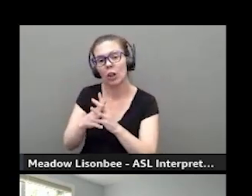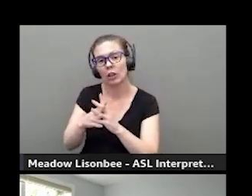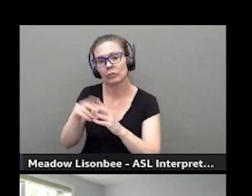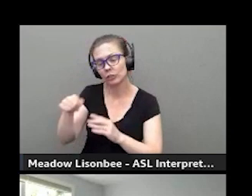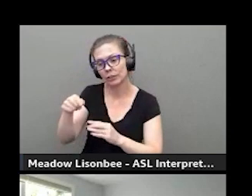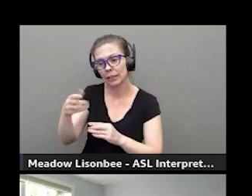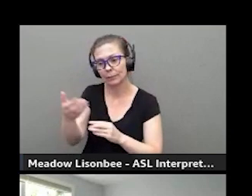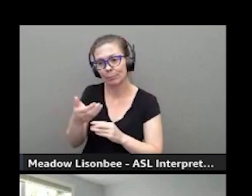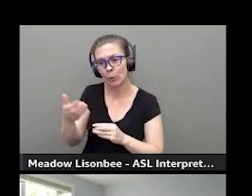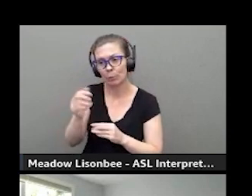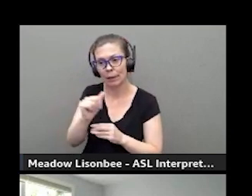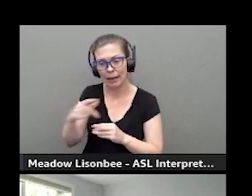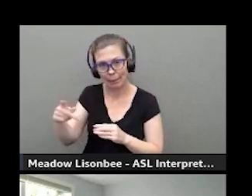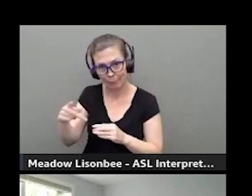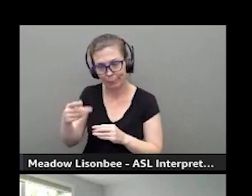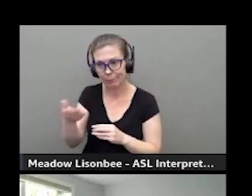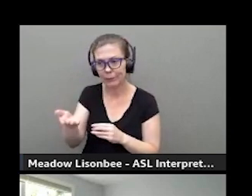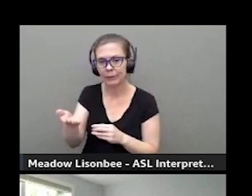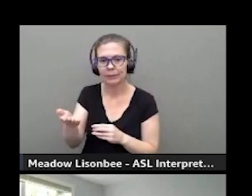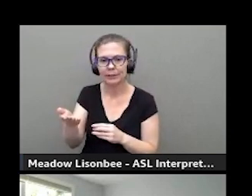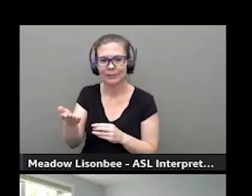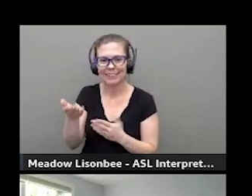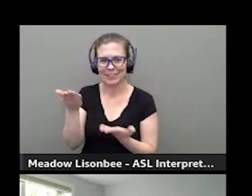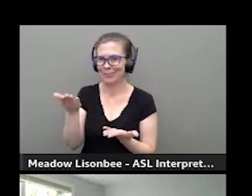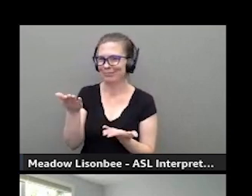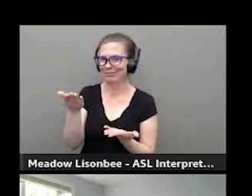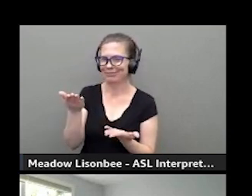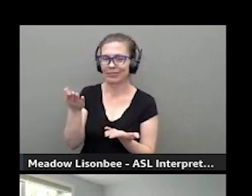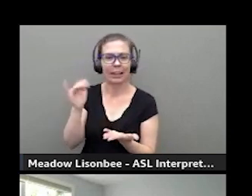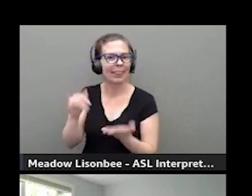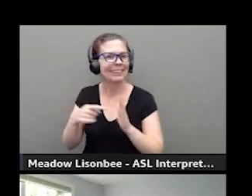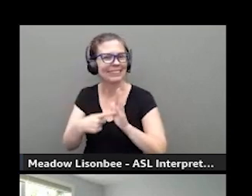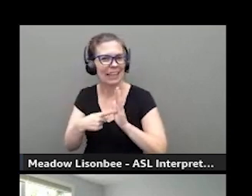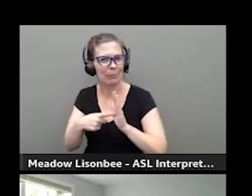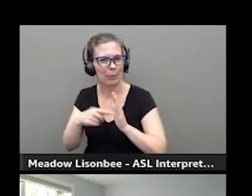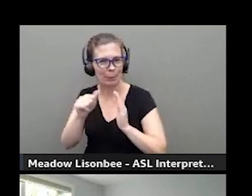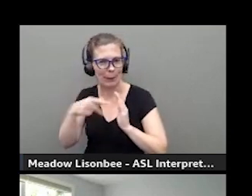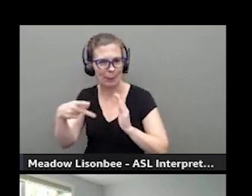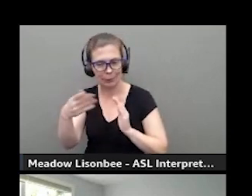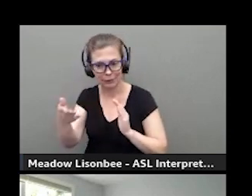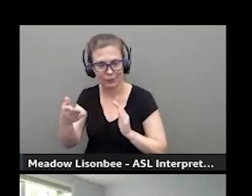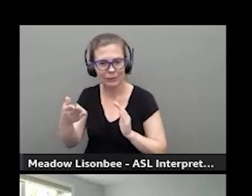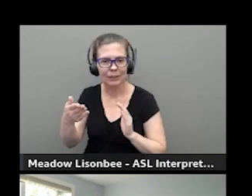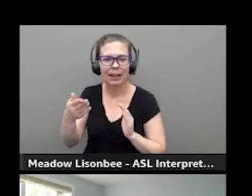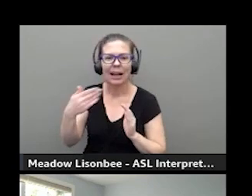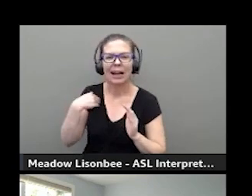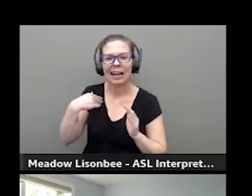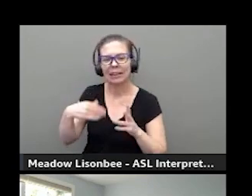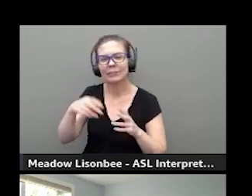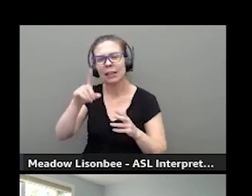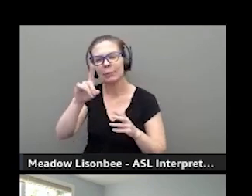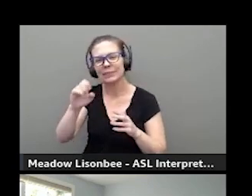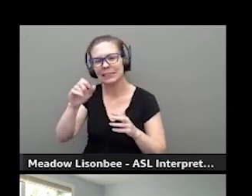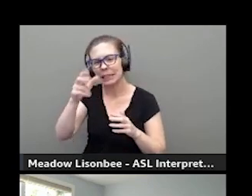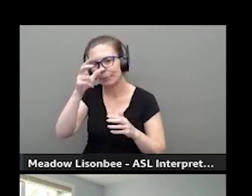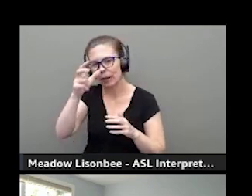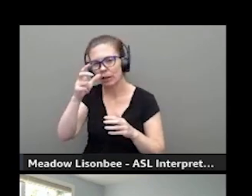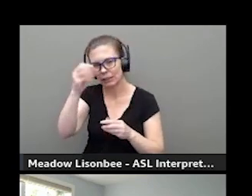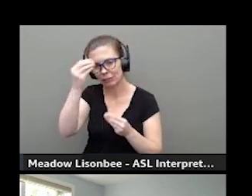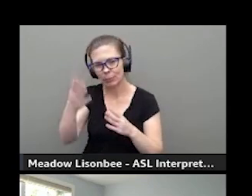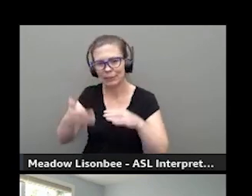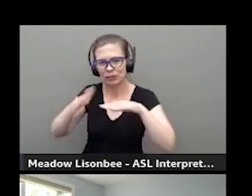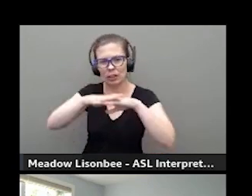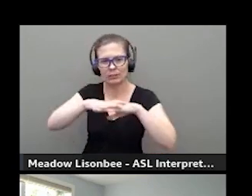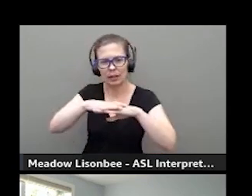mobile application here, this sample application, and I've got some debug information overlaying me on top